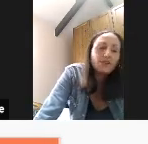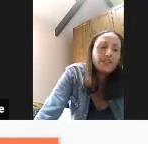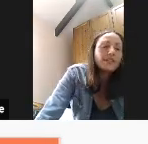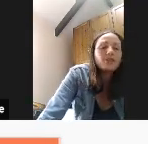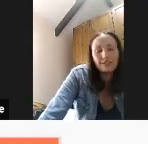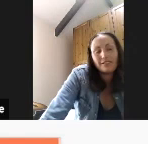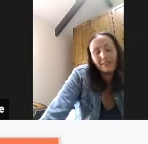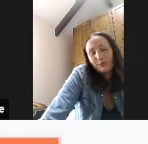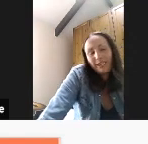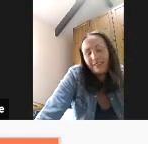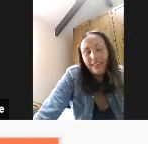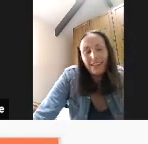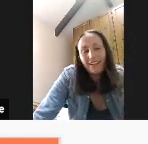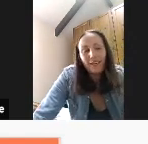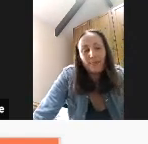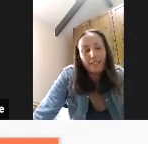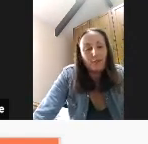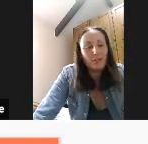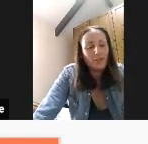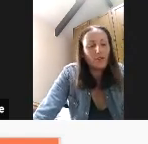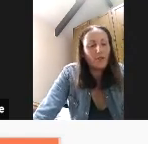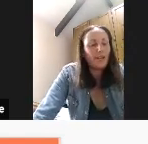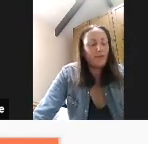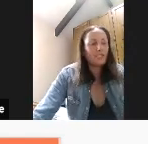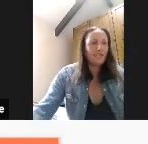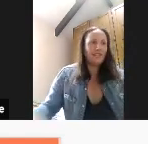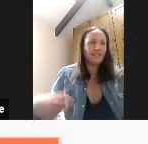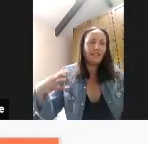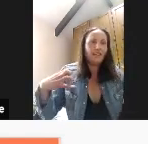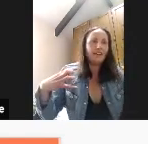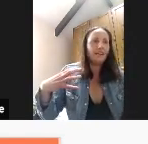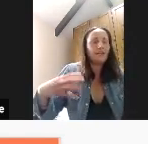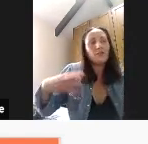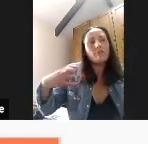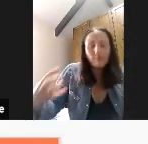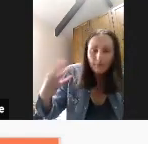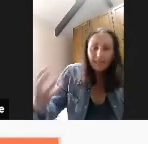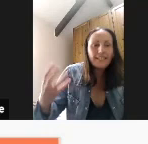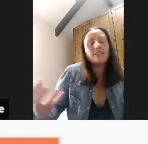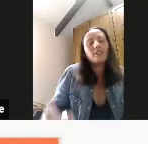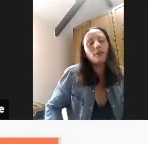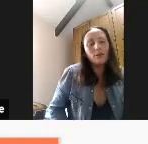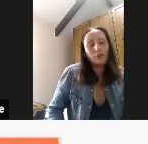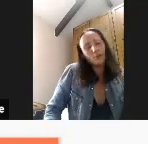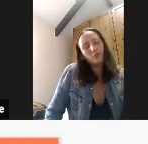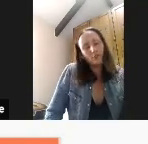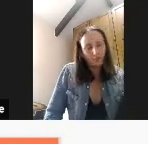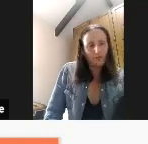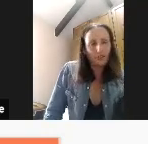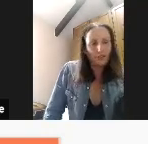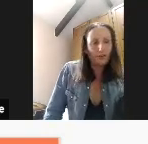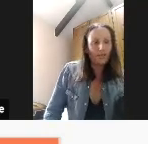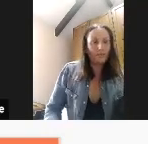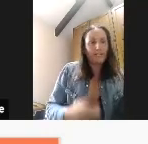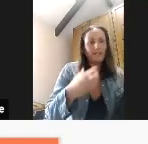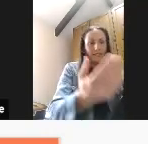and box schemes around the Southwest, and doing so in a way which is, you know, maintains the local control to those